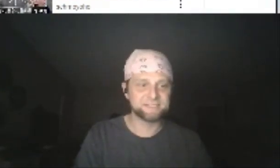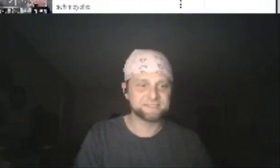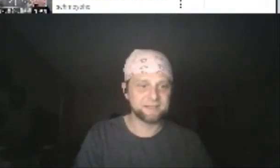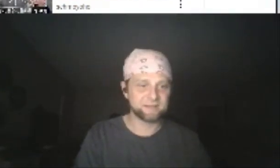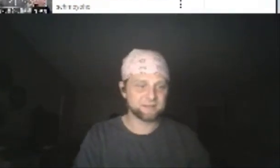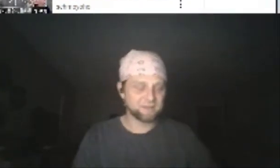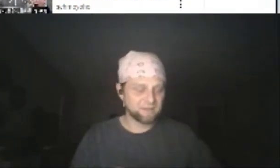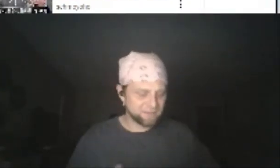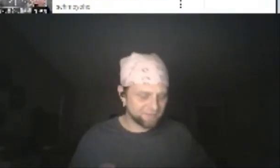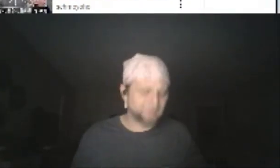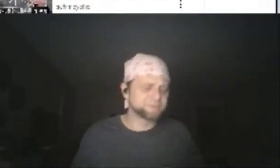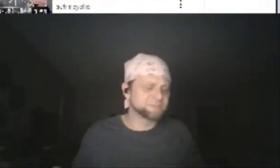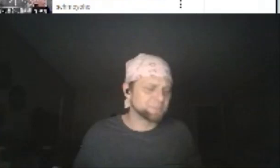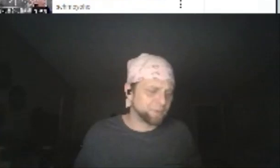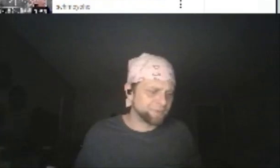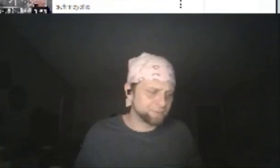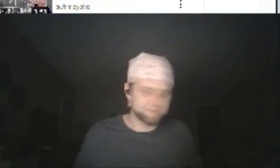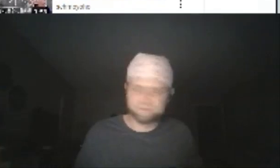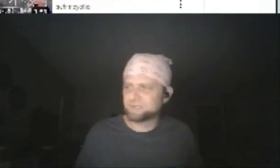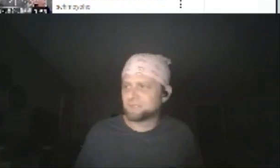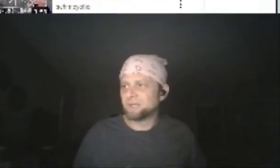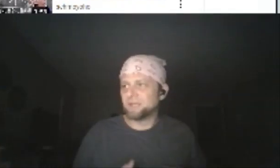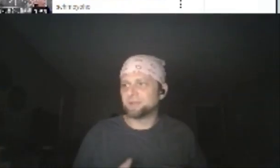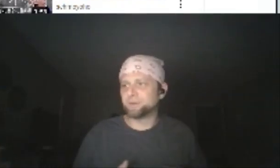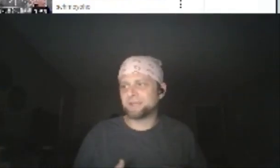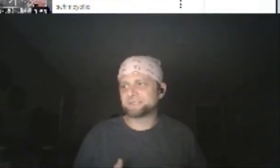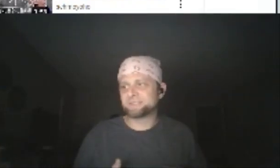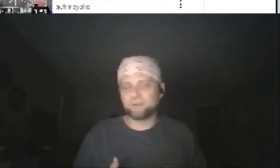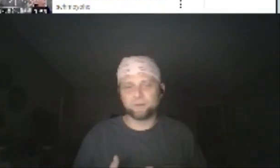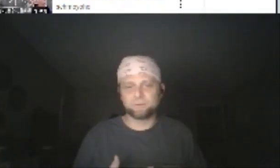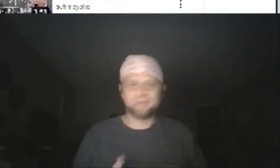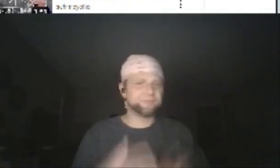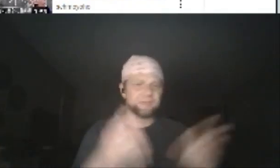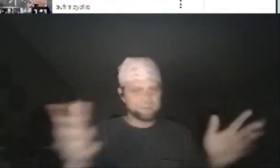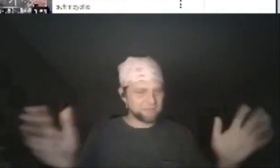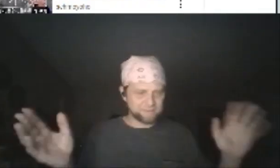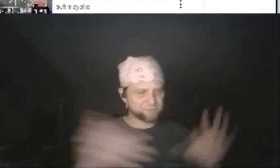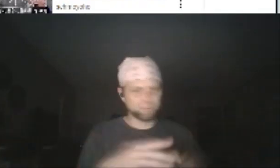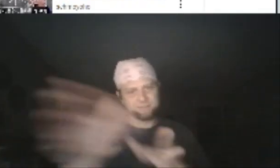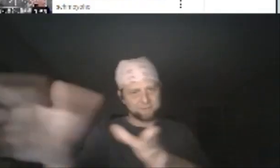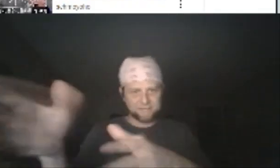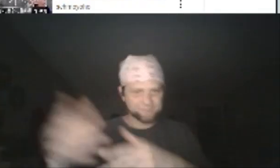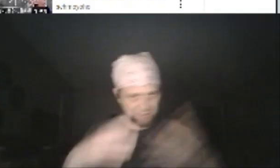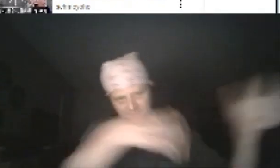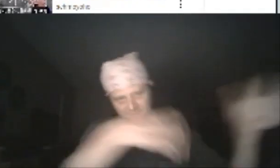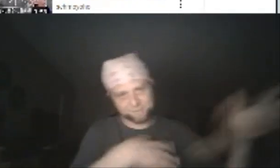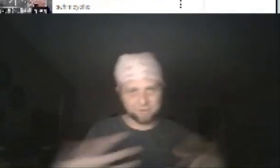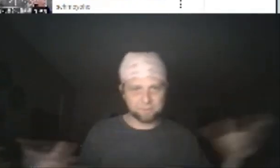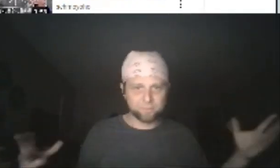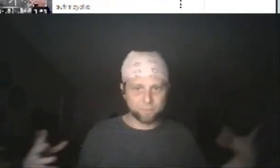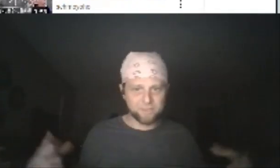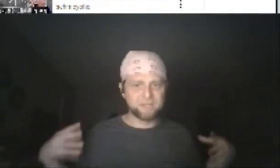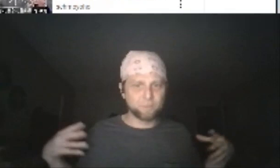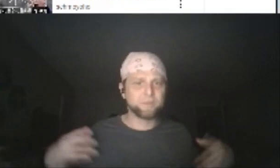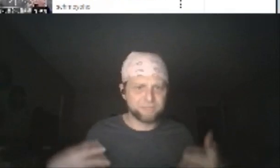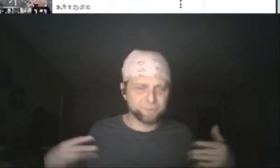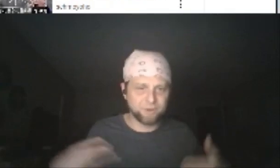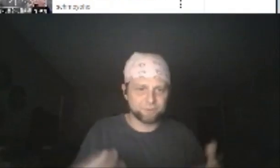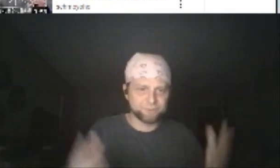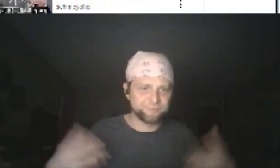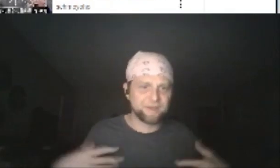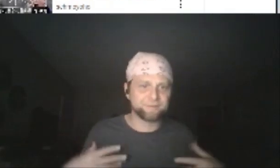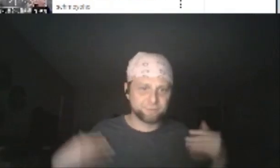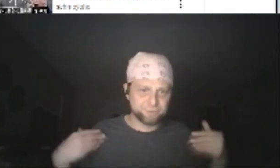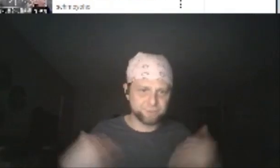Xi said. They have thousands upon thousands. And you guys, you know, think that that's great and that's great and that's great. But we need